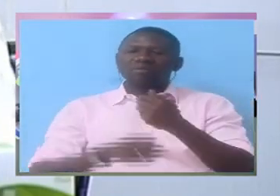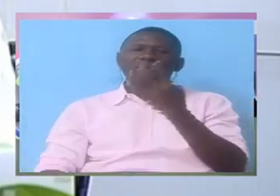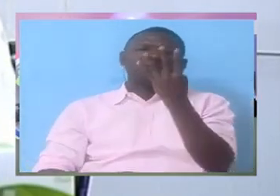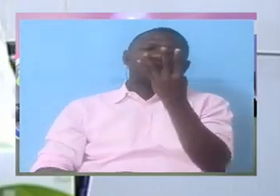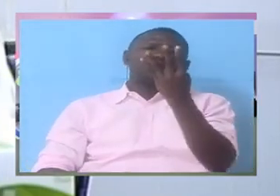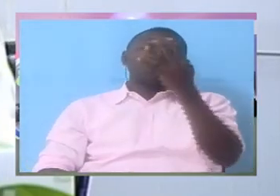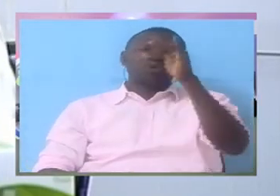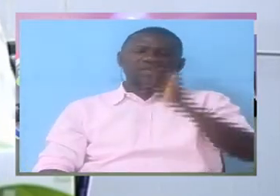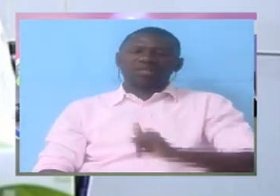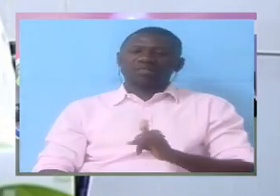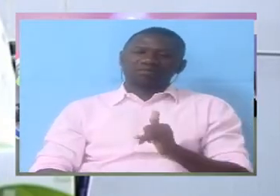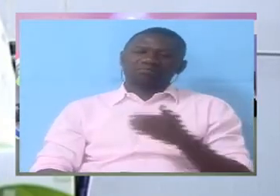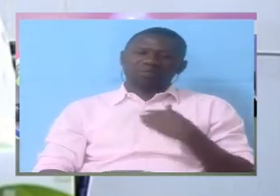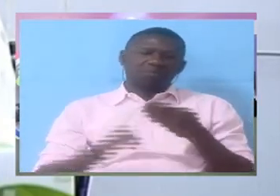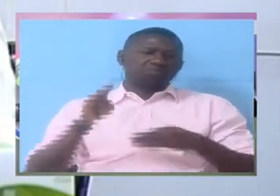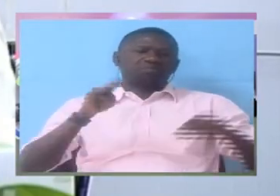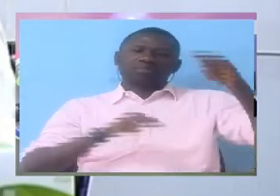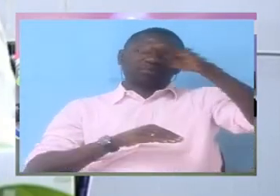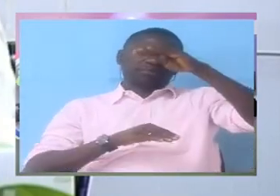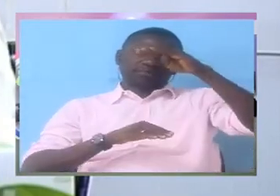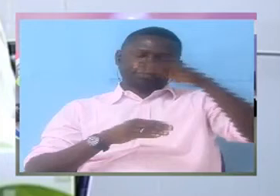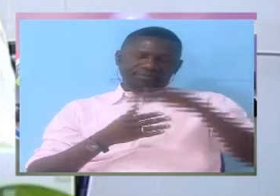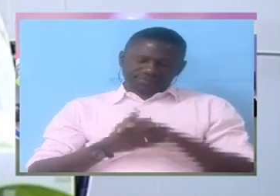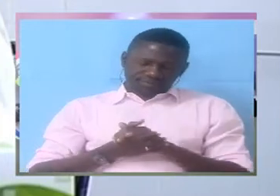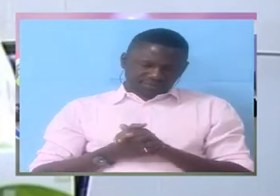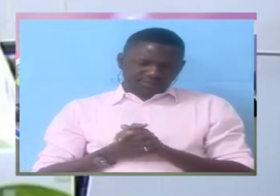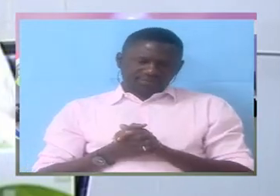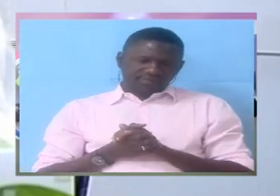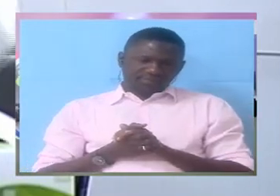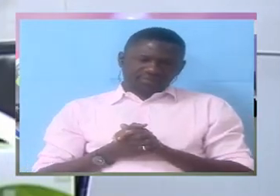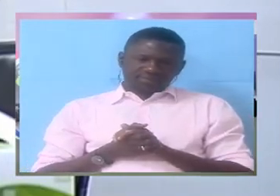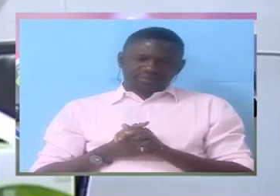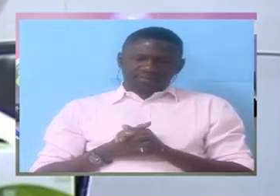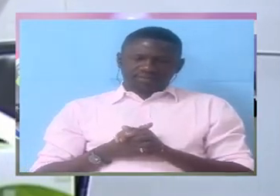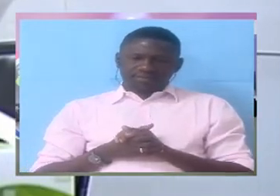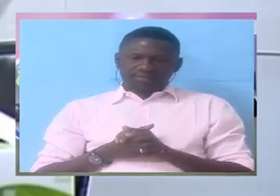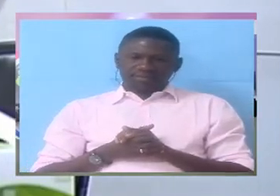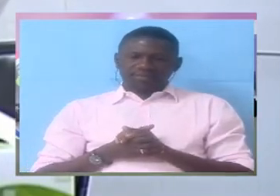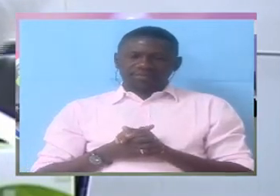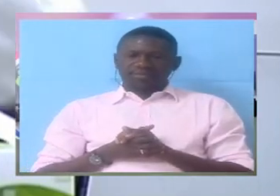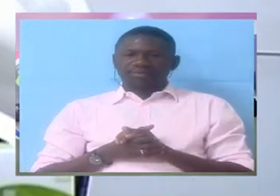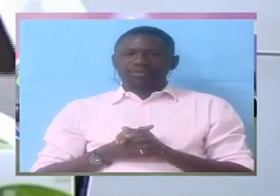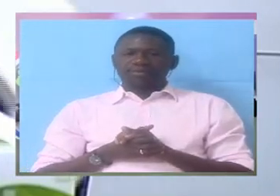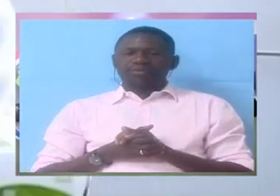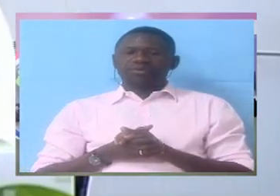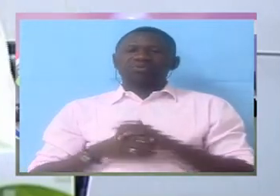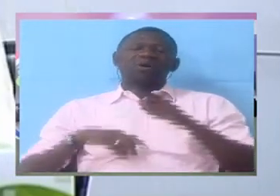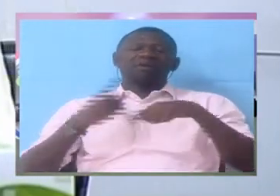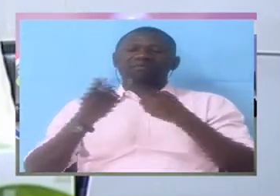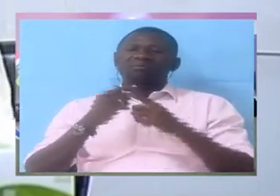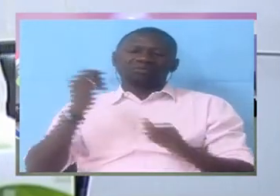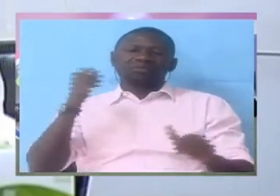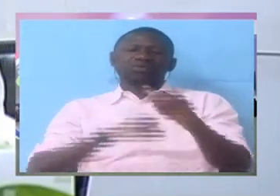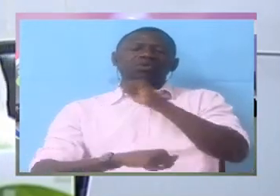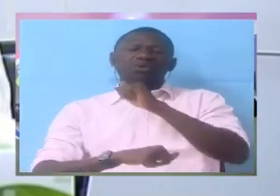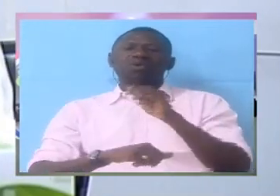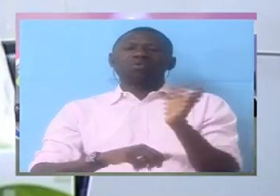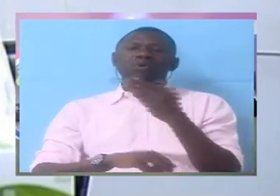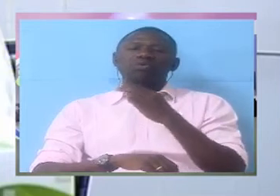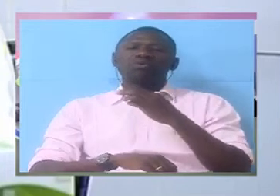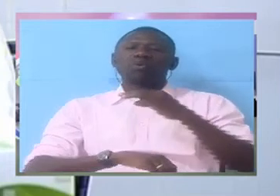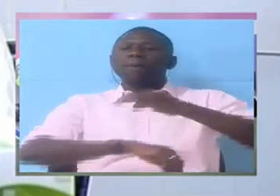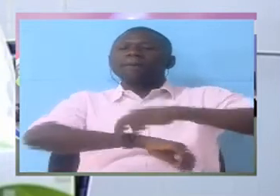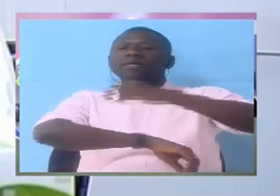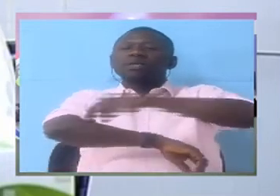nani? Yeah, so I went to Masakonko Junior Secondary School. Dada Masakonko